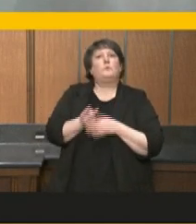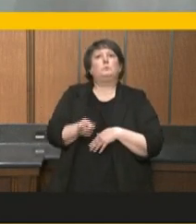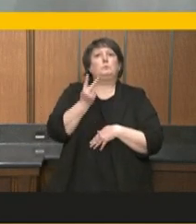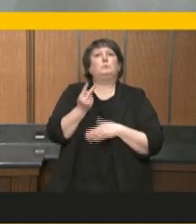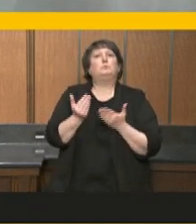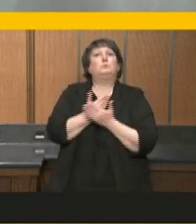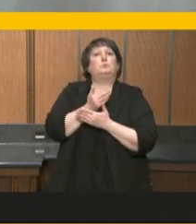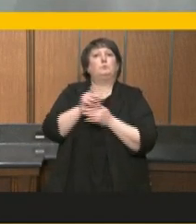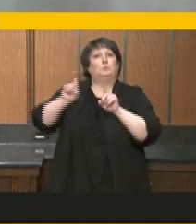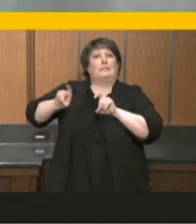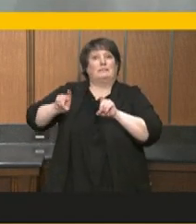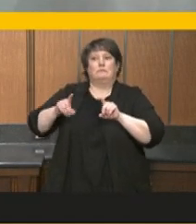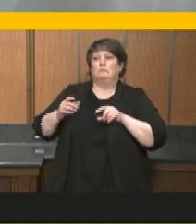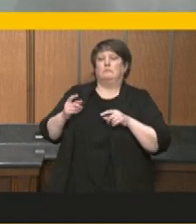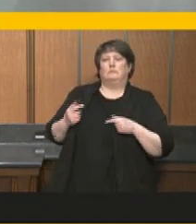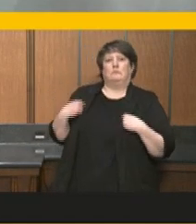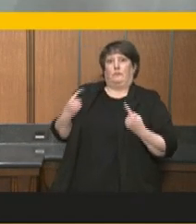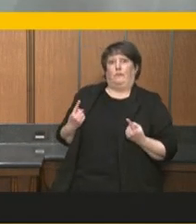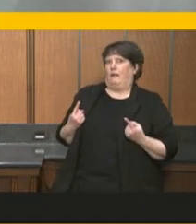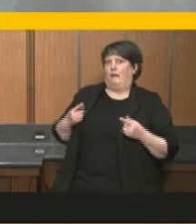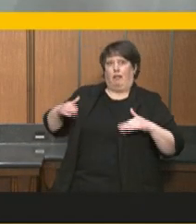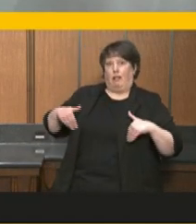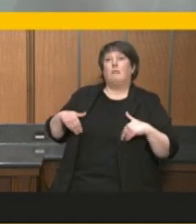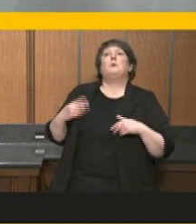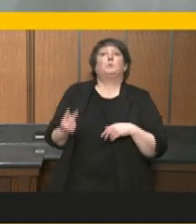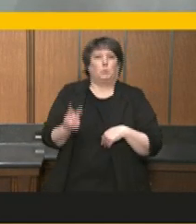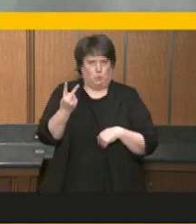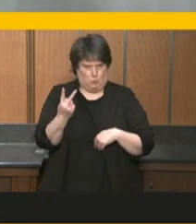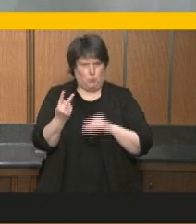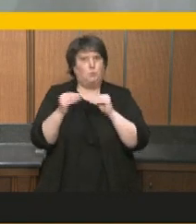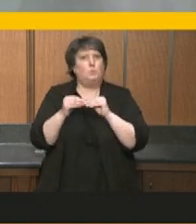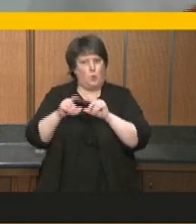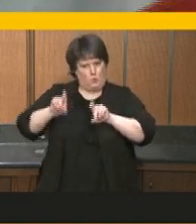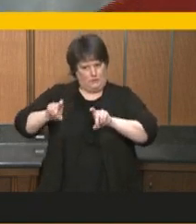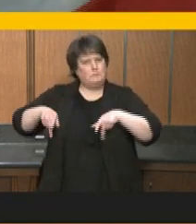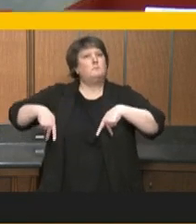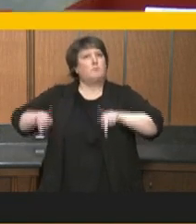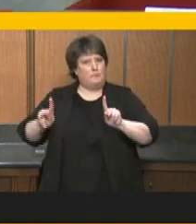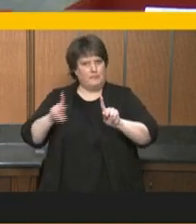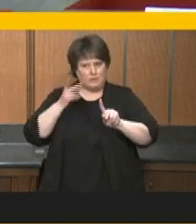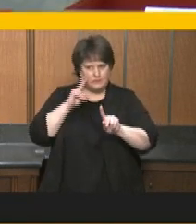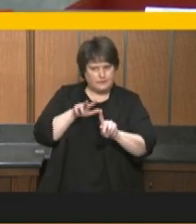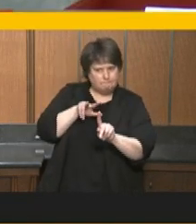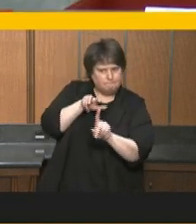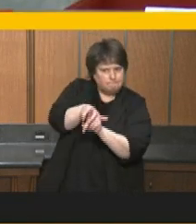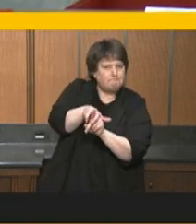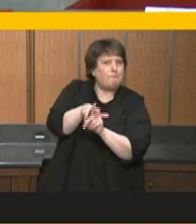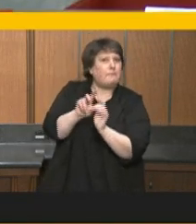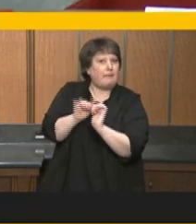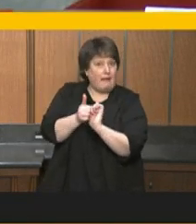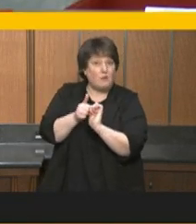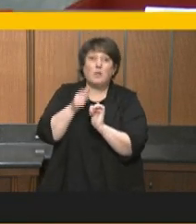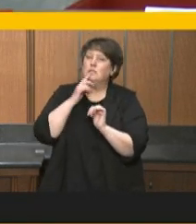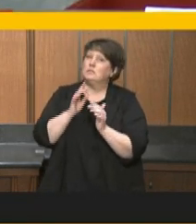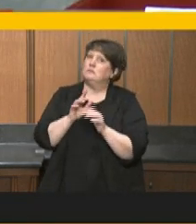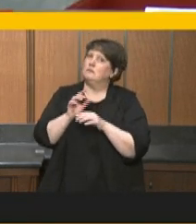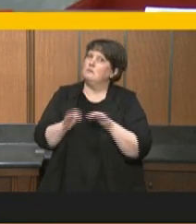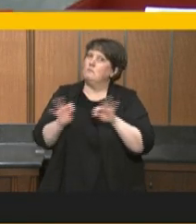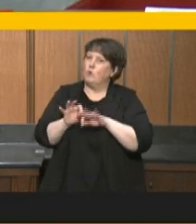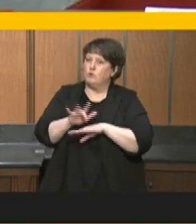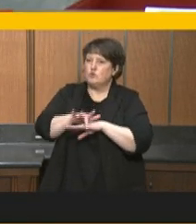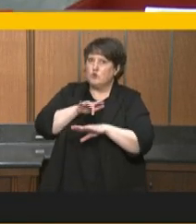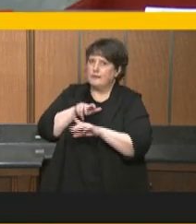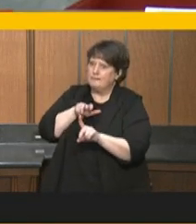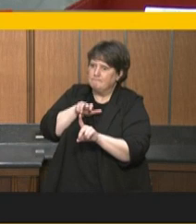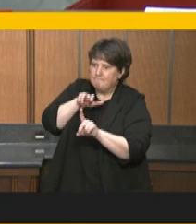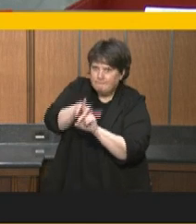enable provincial labs to test even more quickly. As Dr. Tam has said, early diagnosis is critical to is a